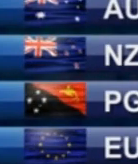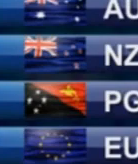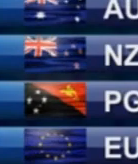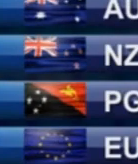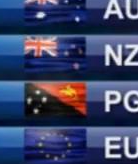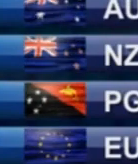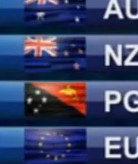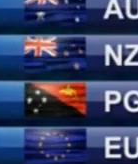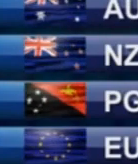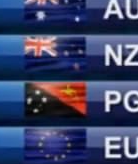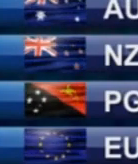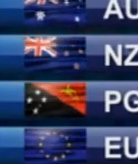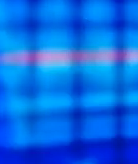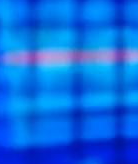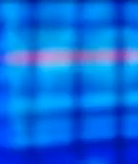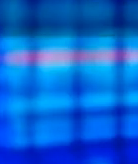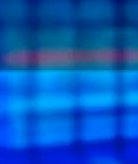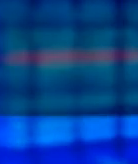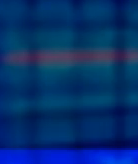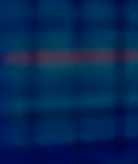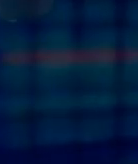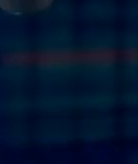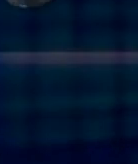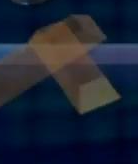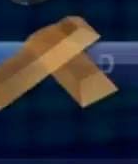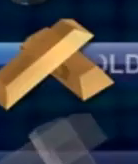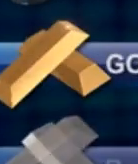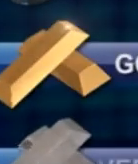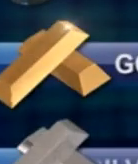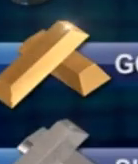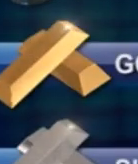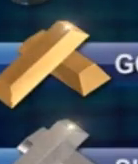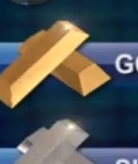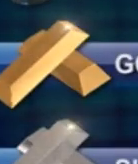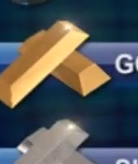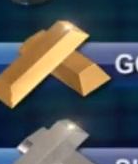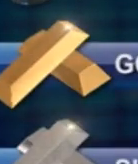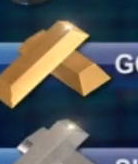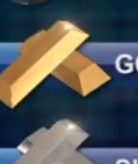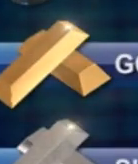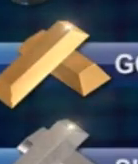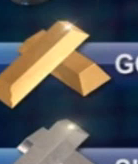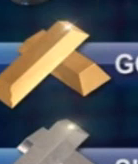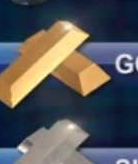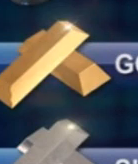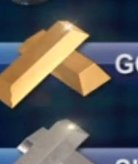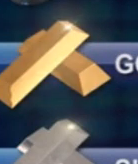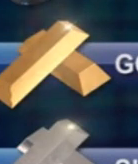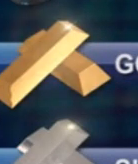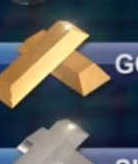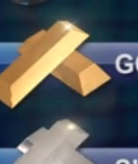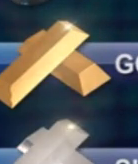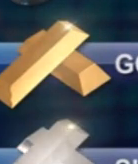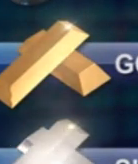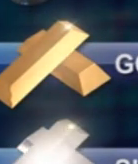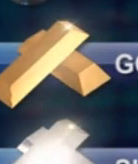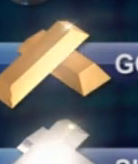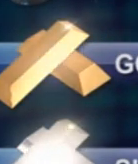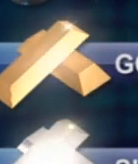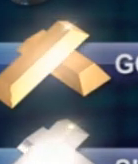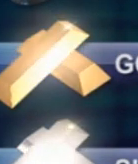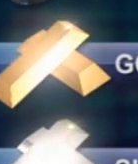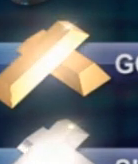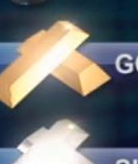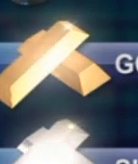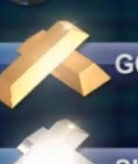greenback, and the Japanese yen. Commodity prices were mixed. Oil dropped to just above $45 a barrel.